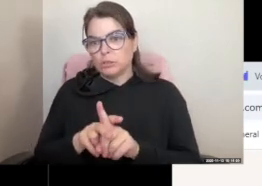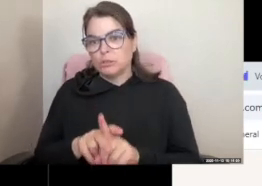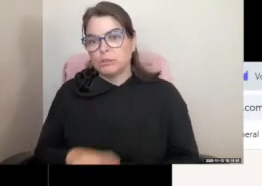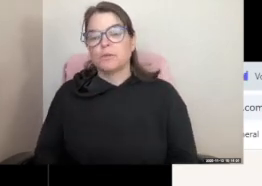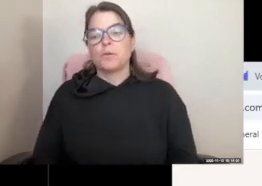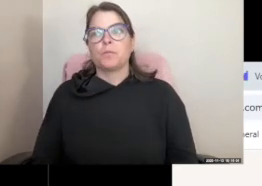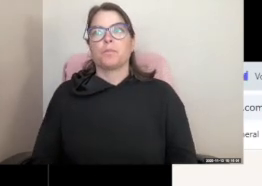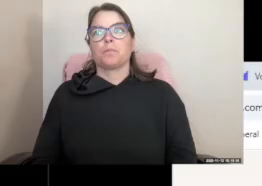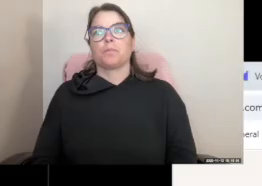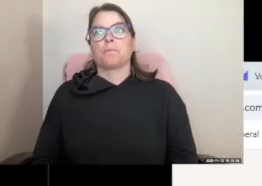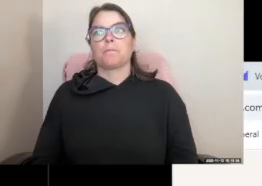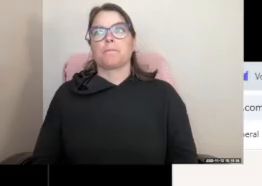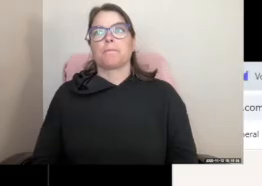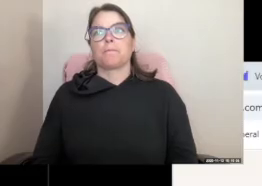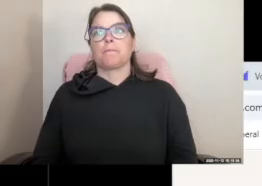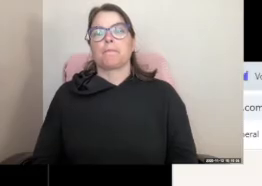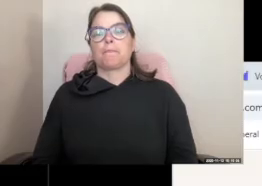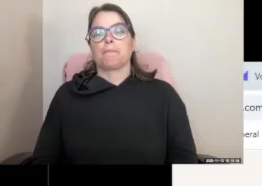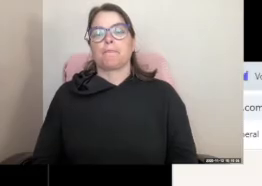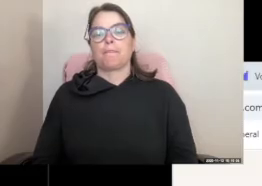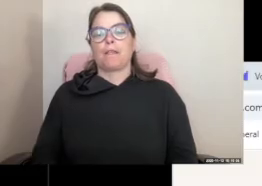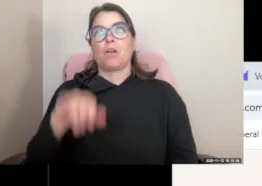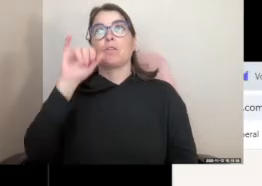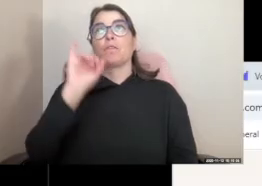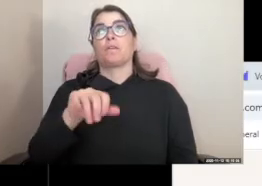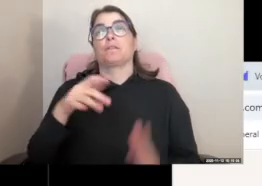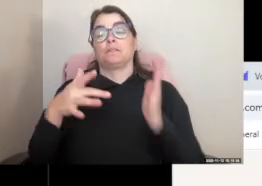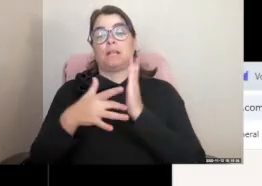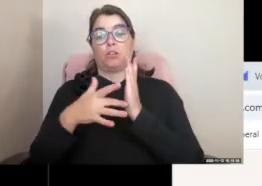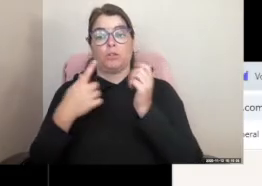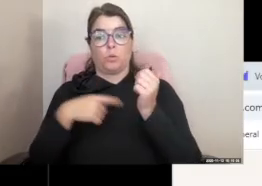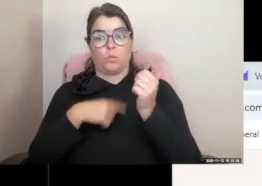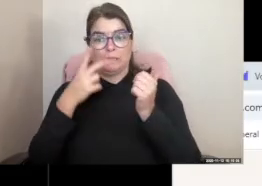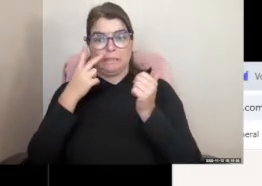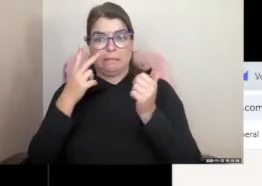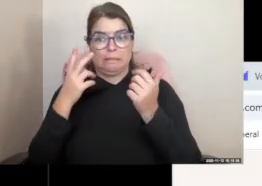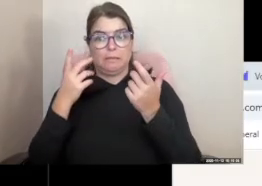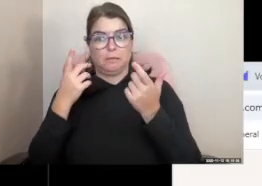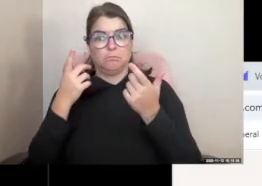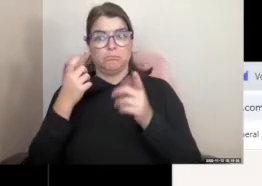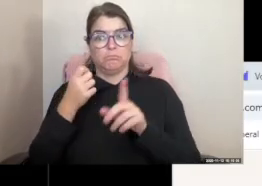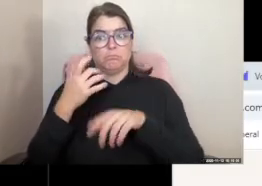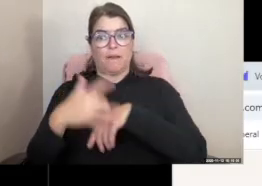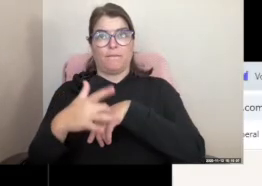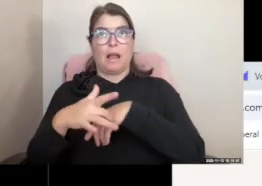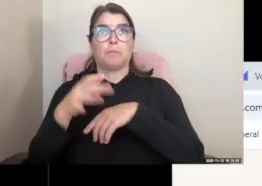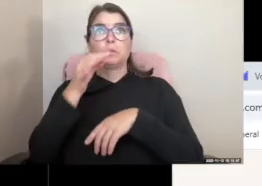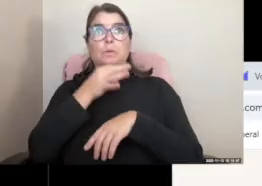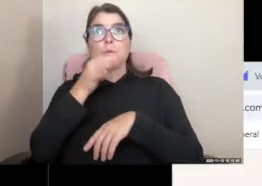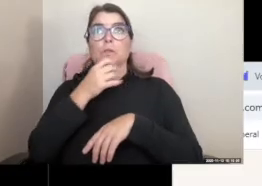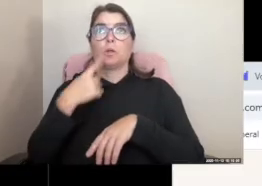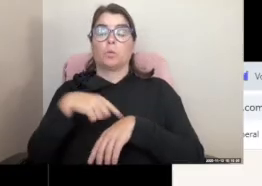heavy truck repair that could be done and requires, some large machinery to be driven off,